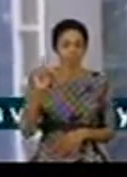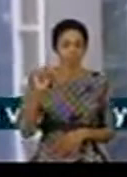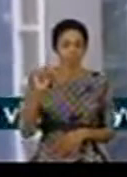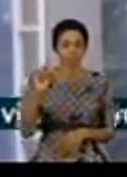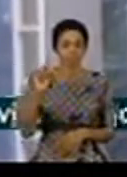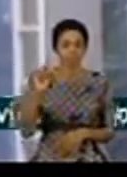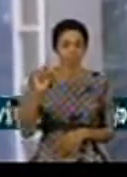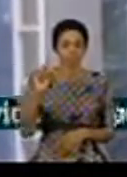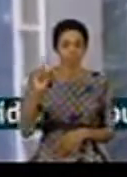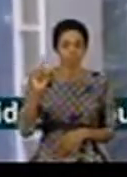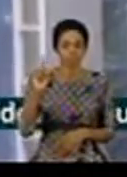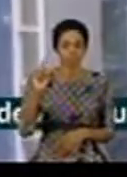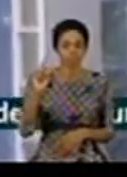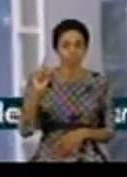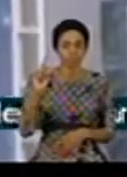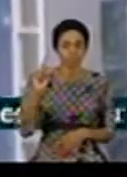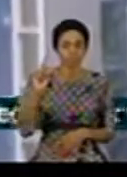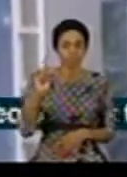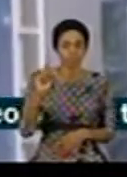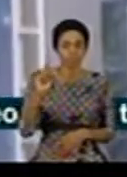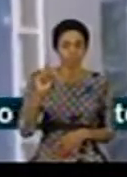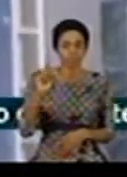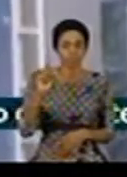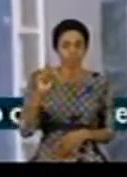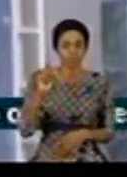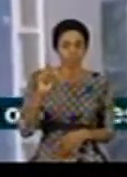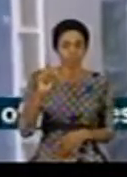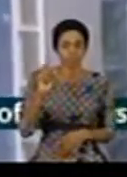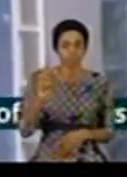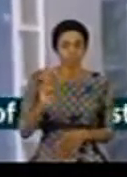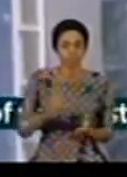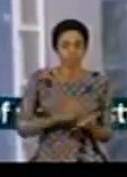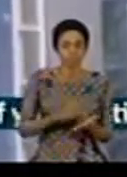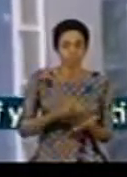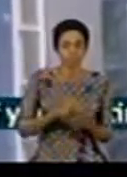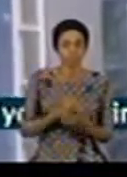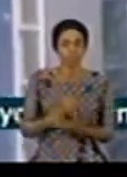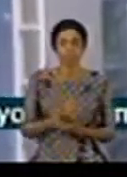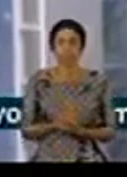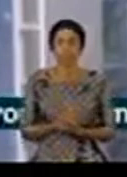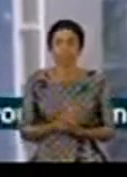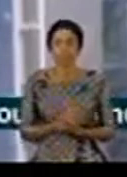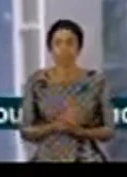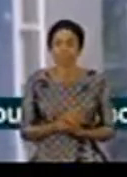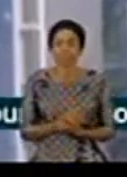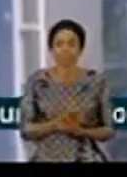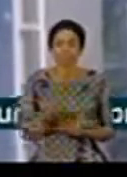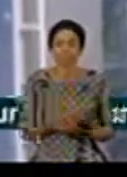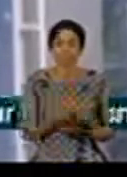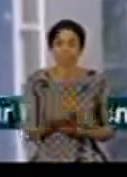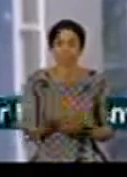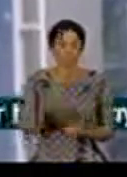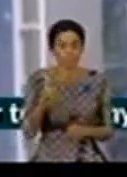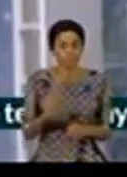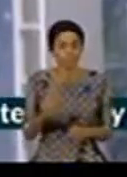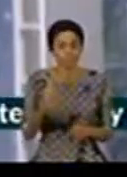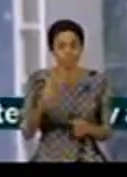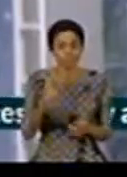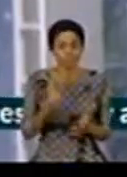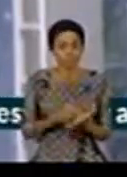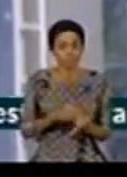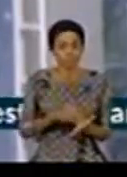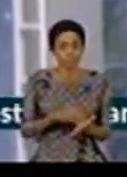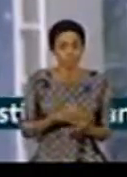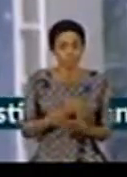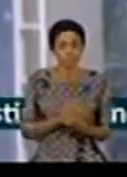there again. Bring them out. I was going to my working place. Along the line, I got accident.